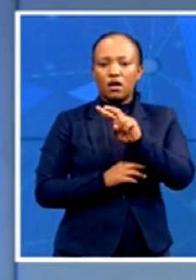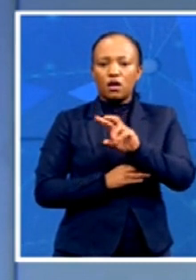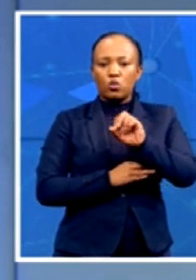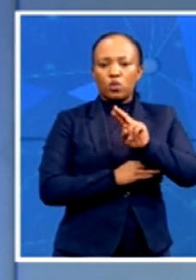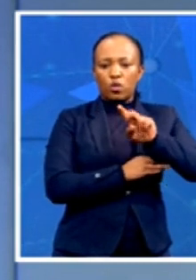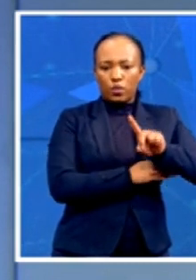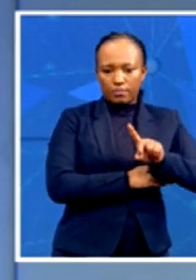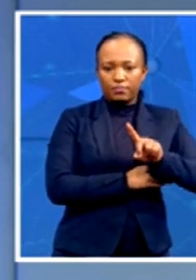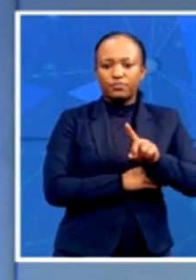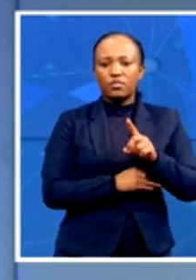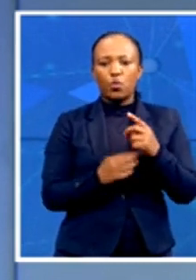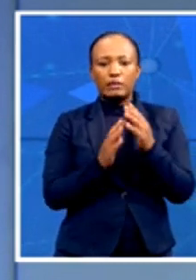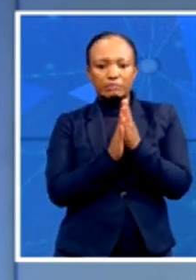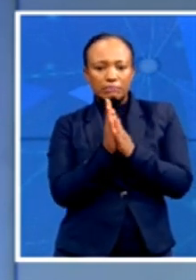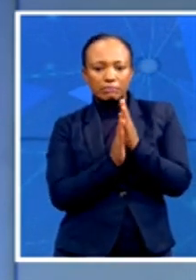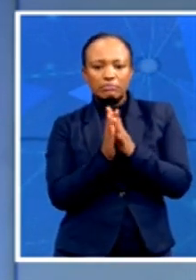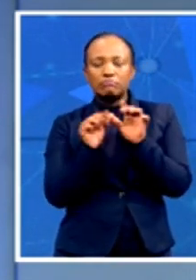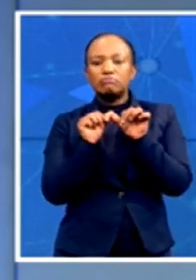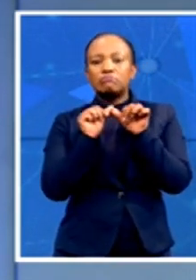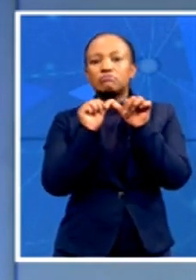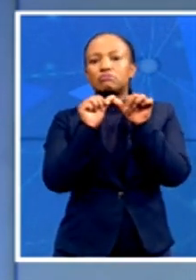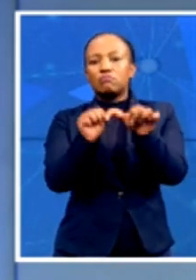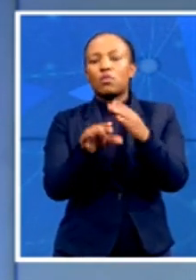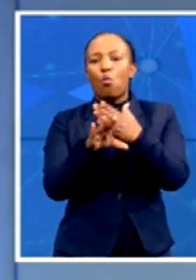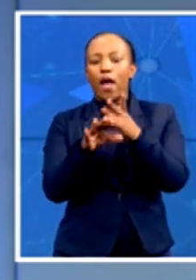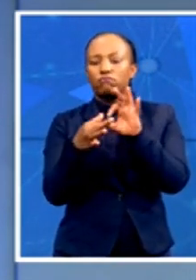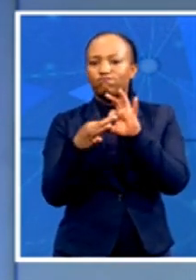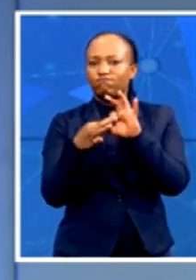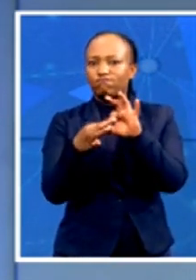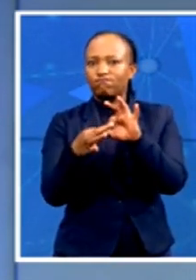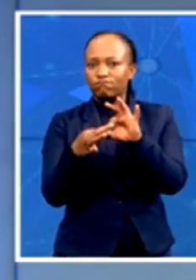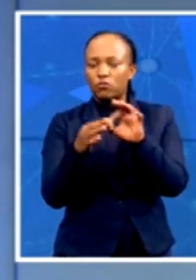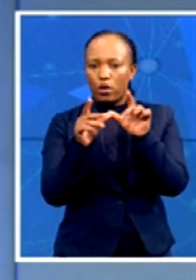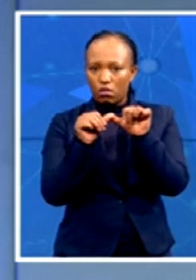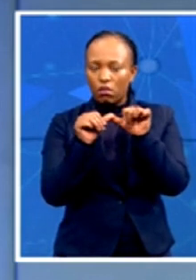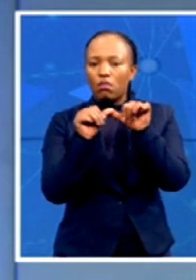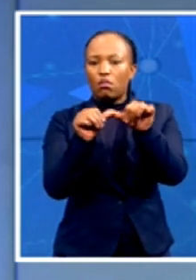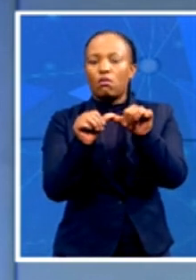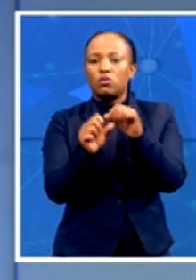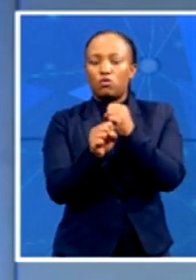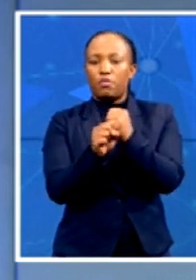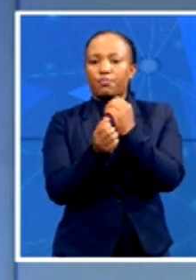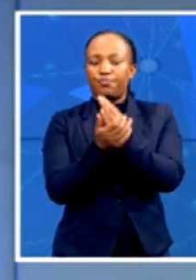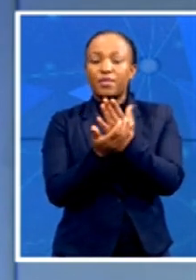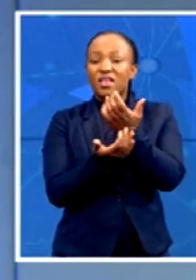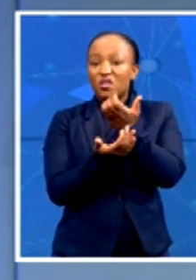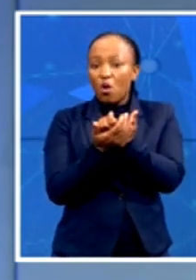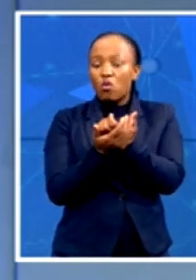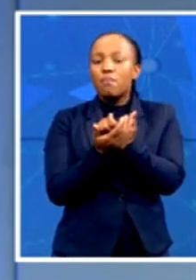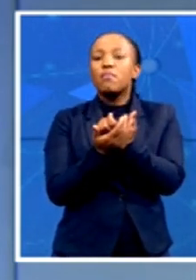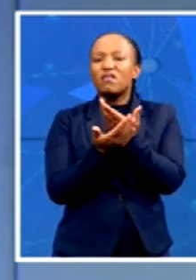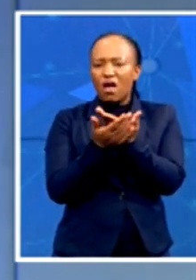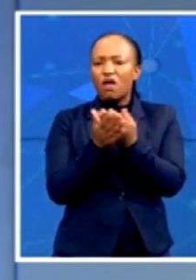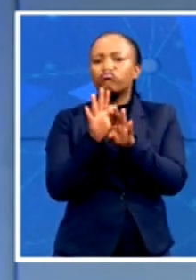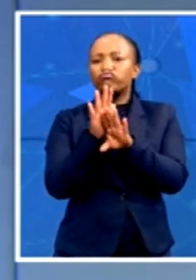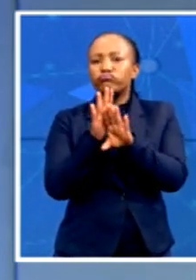will propel our economic recovery, that will also drive inclusive growth and build a better